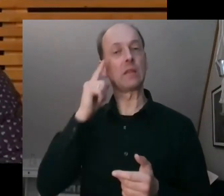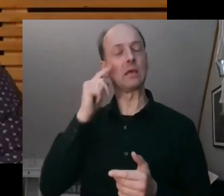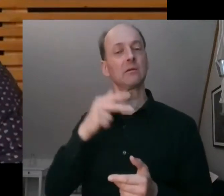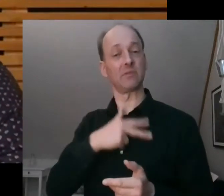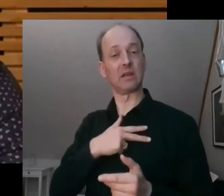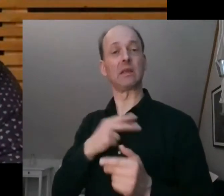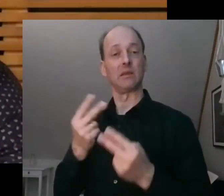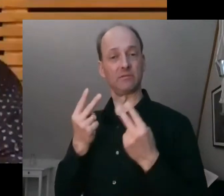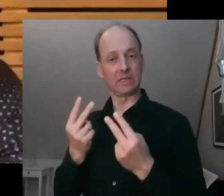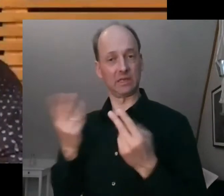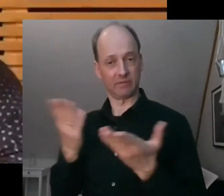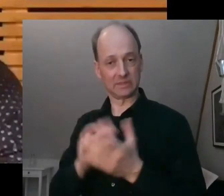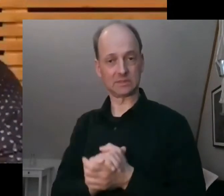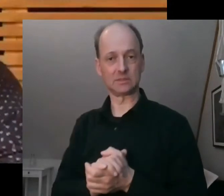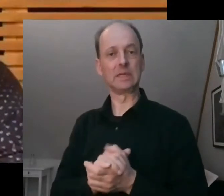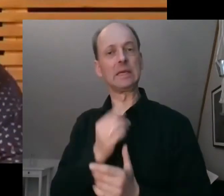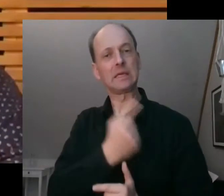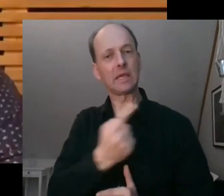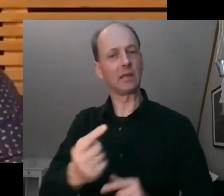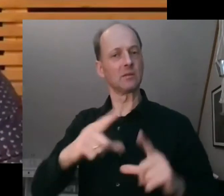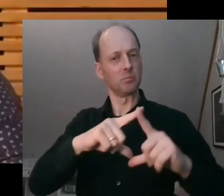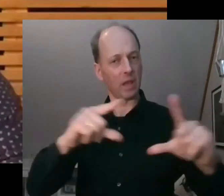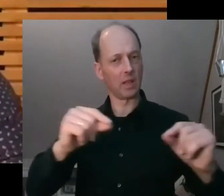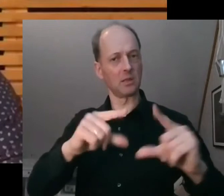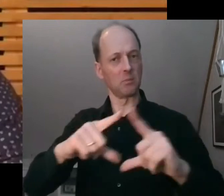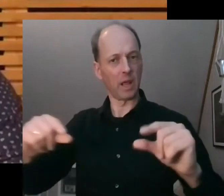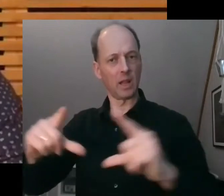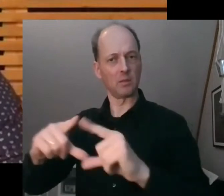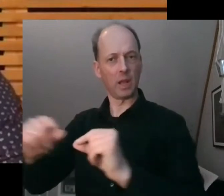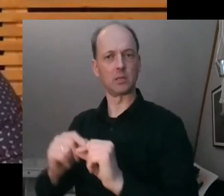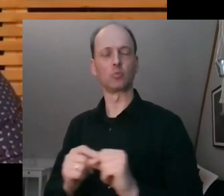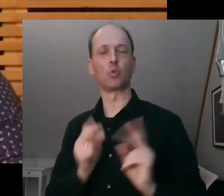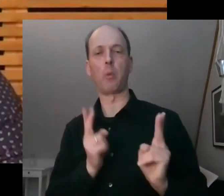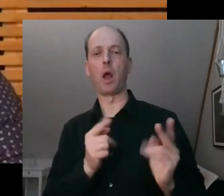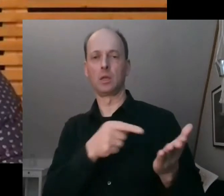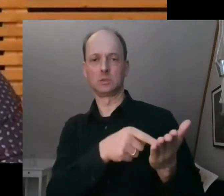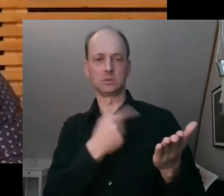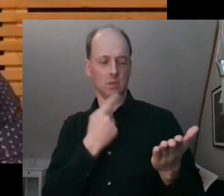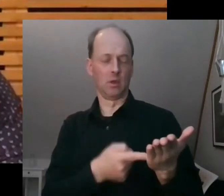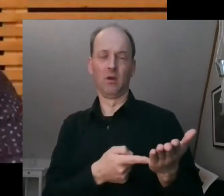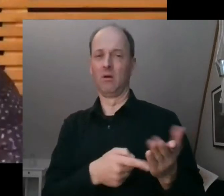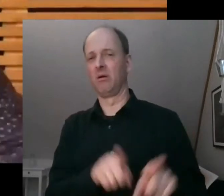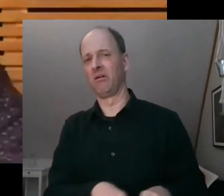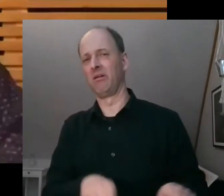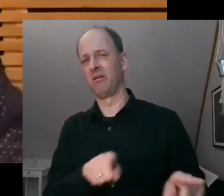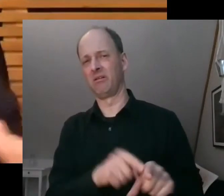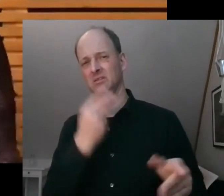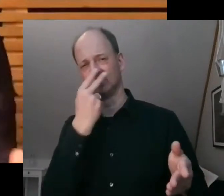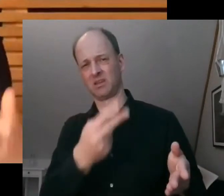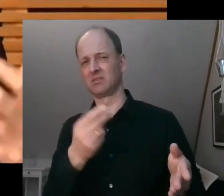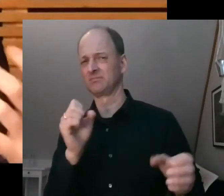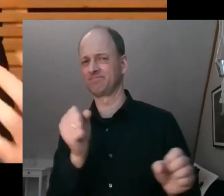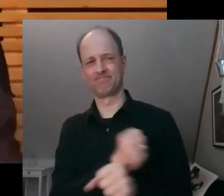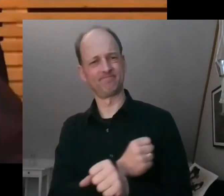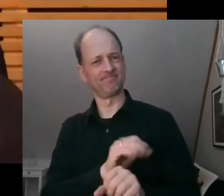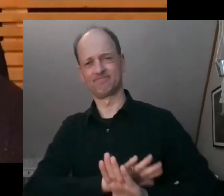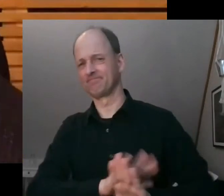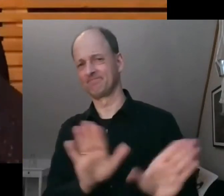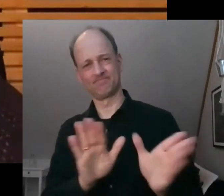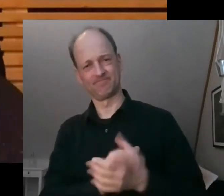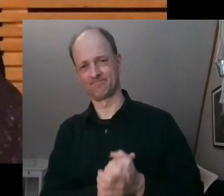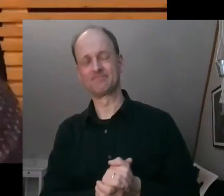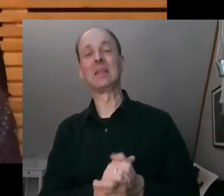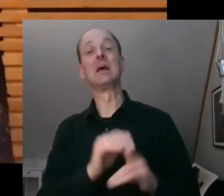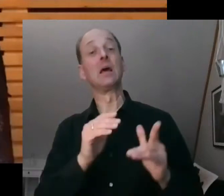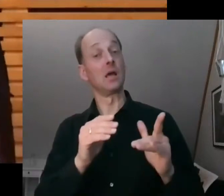What is important for me, I think, is that each image, each picture, and if you say I can't see it anymore,